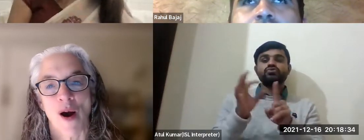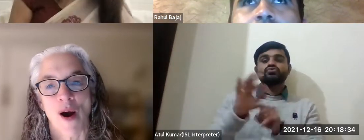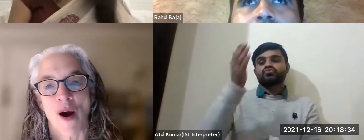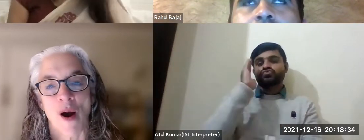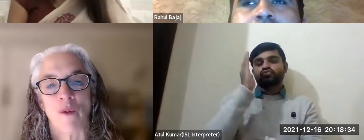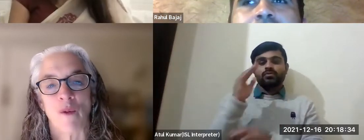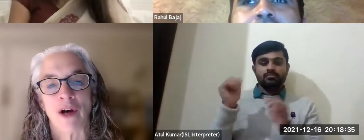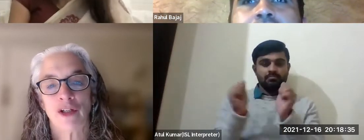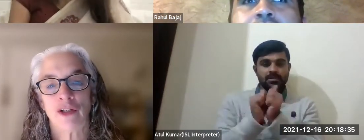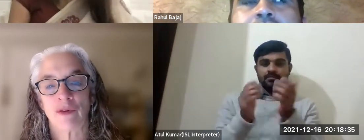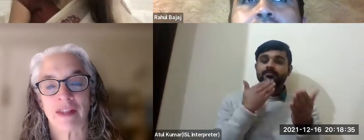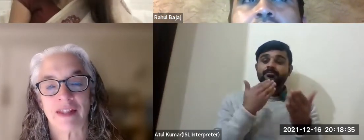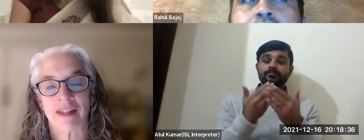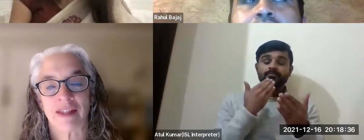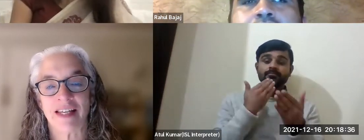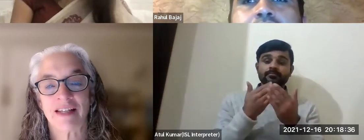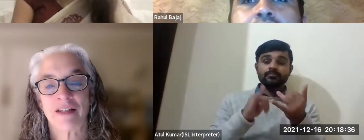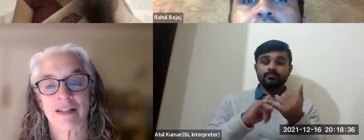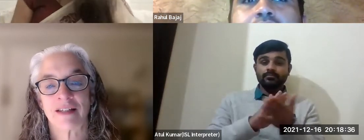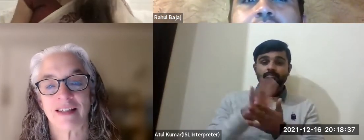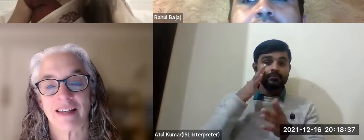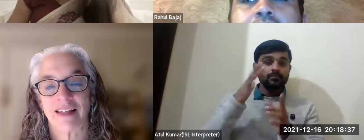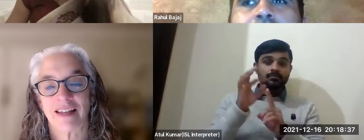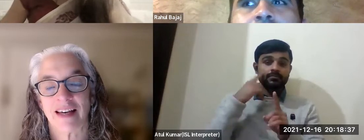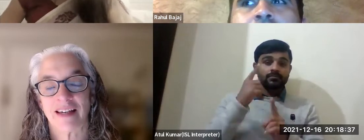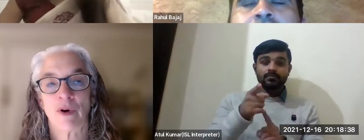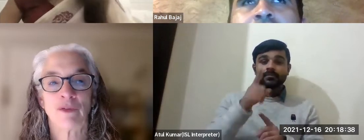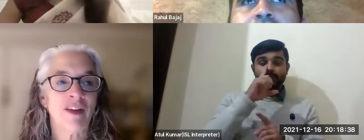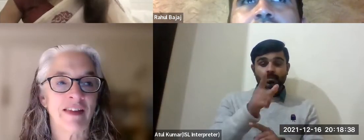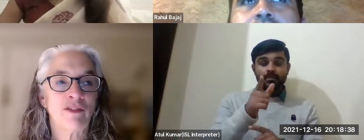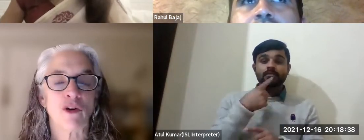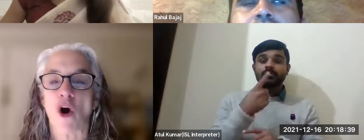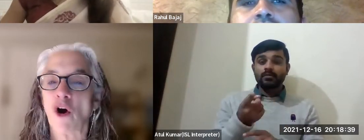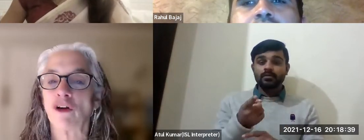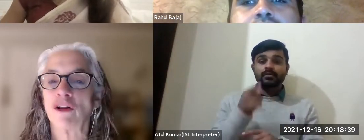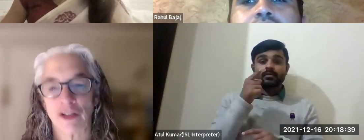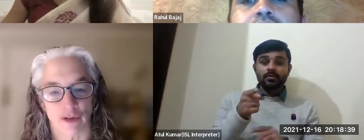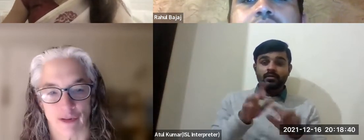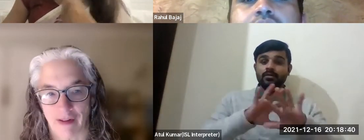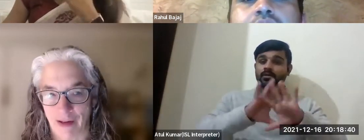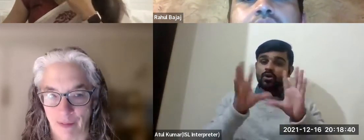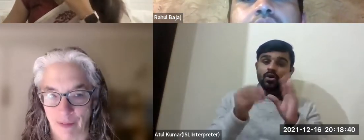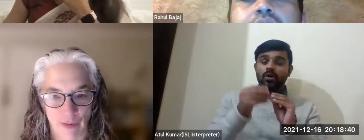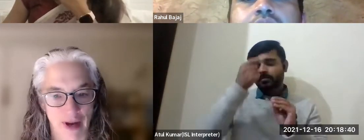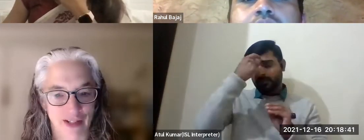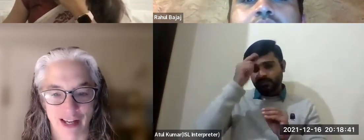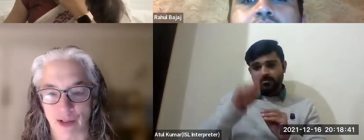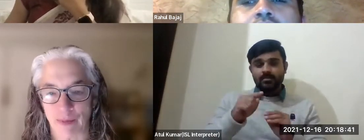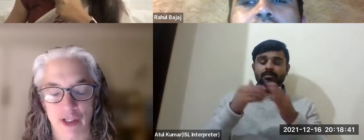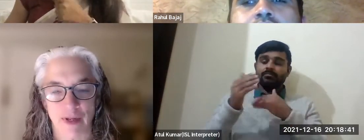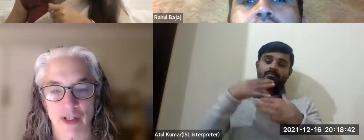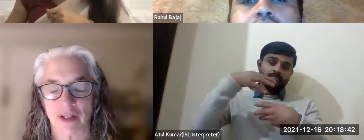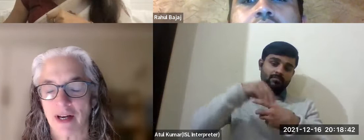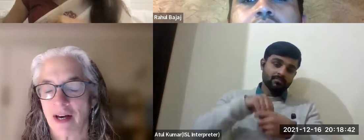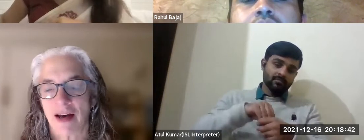today. Thanks, Well, thanks very. Yeah, these, sorry, Lenny. well, I was going to say, these are all issues that you both mentioned, that